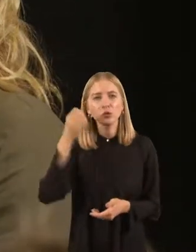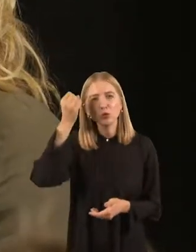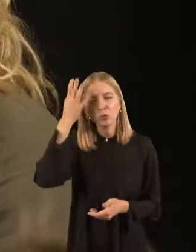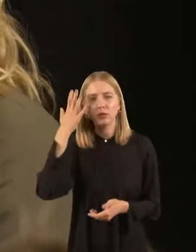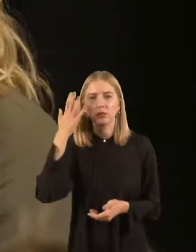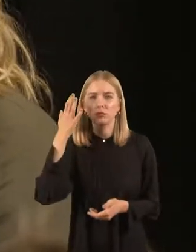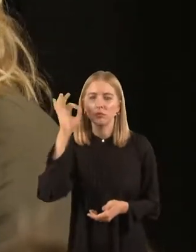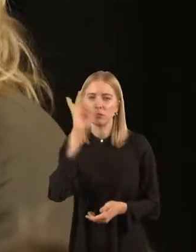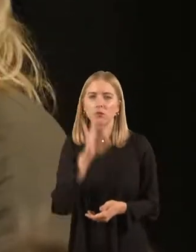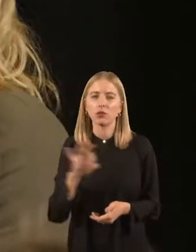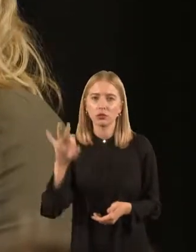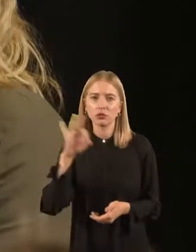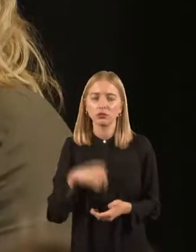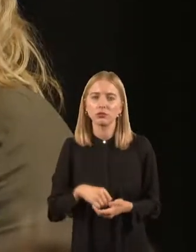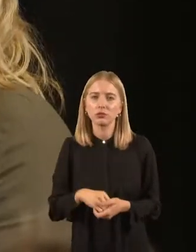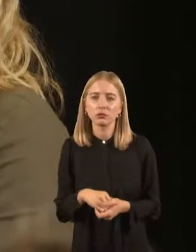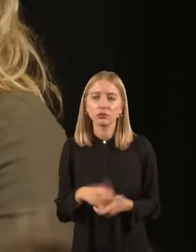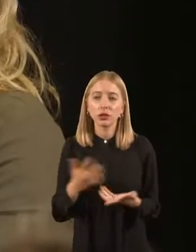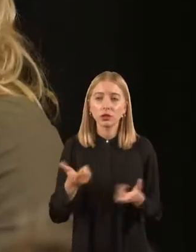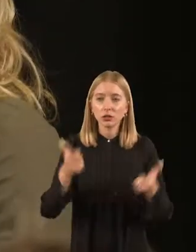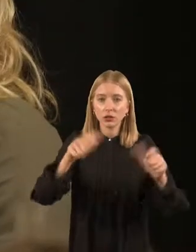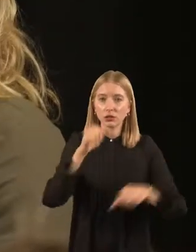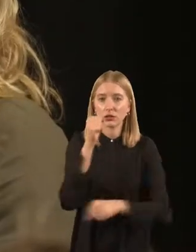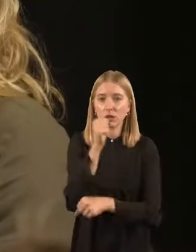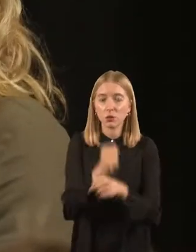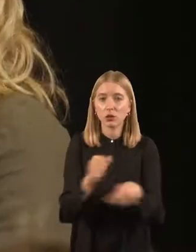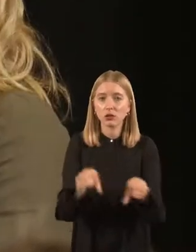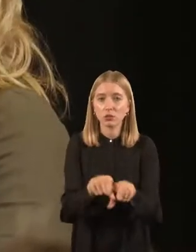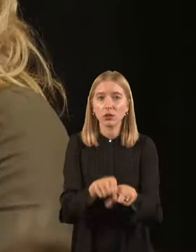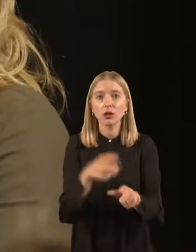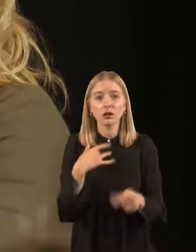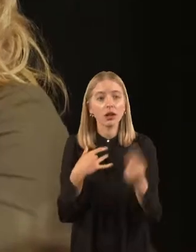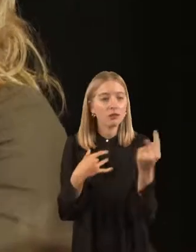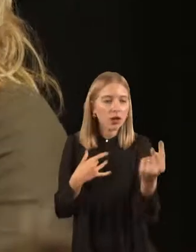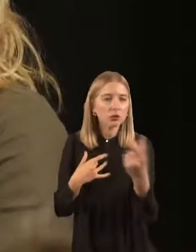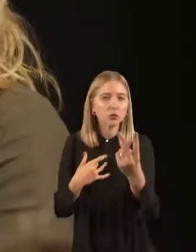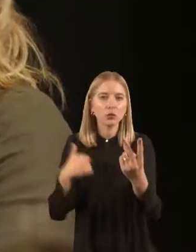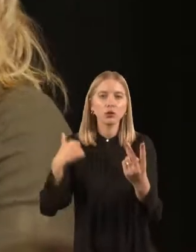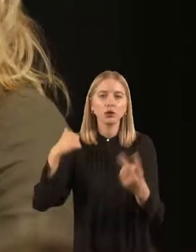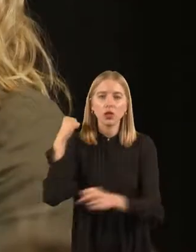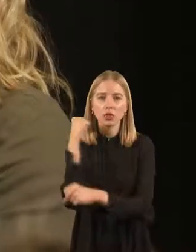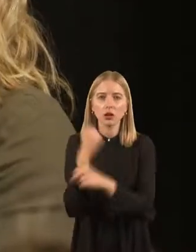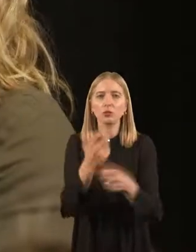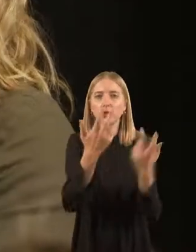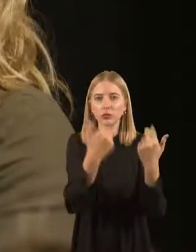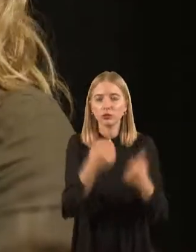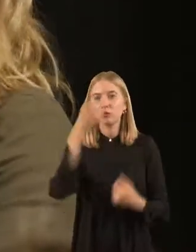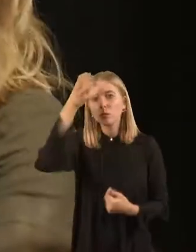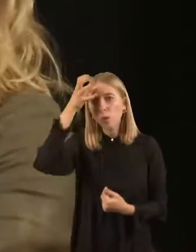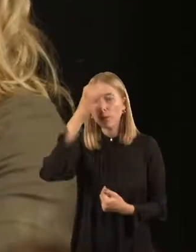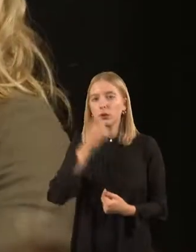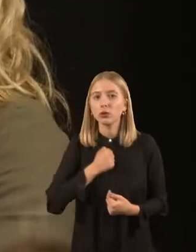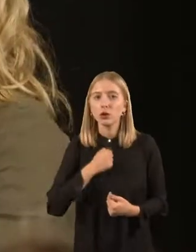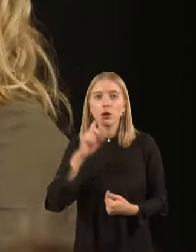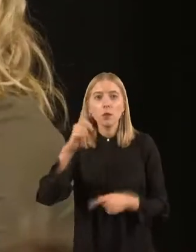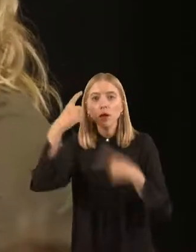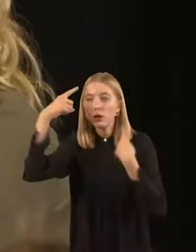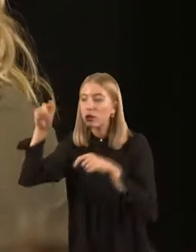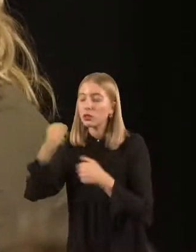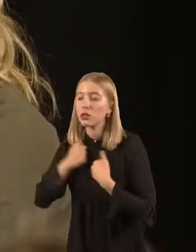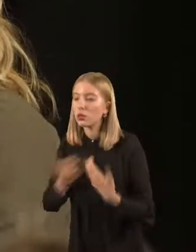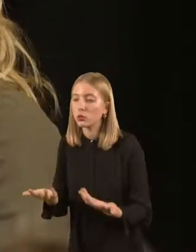but municipal politicians, local politicians, and municipal staff